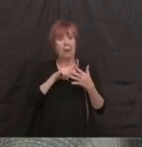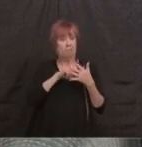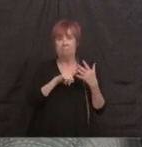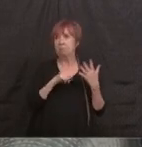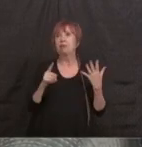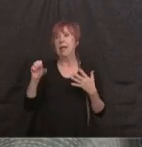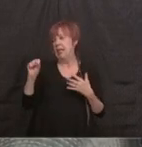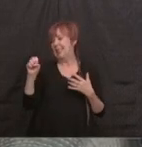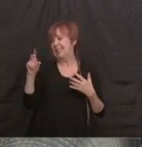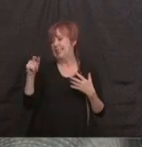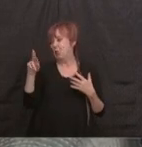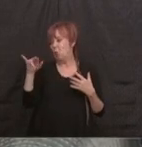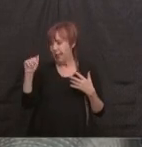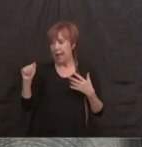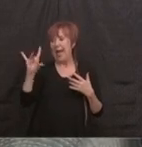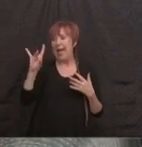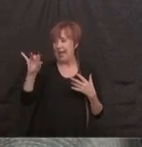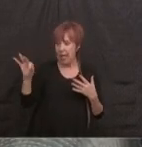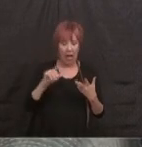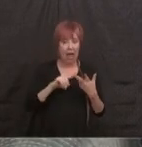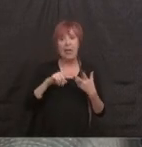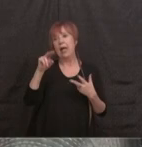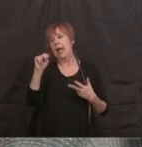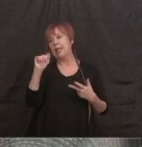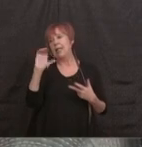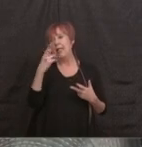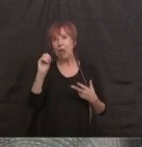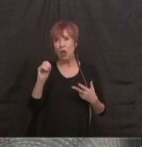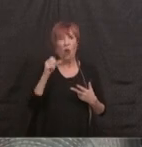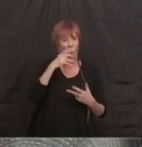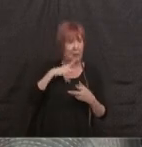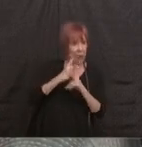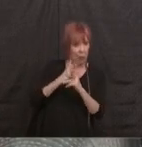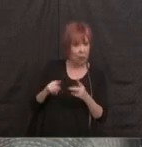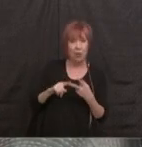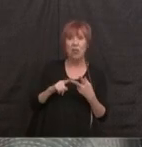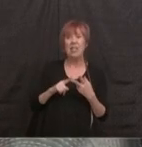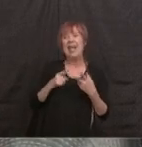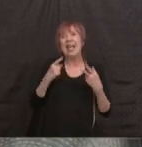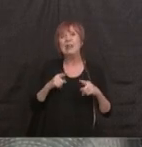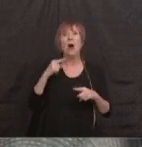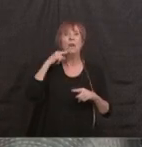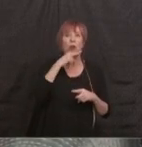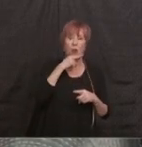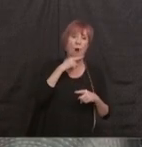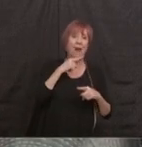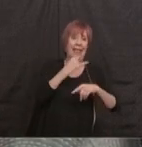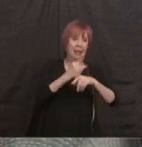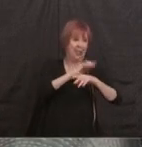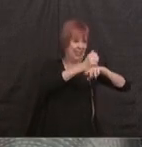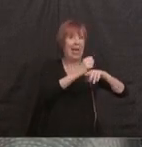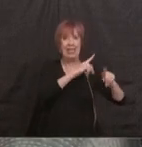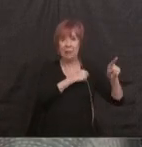just described, or whether it's a show called Nacho, which is by women producers, happens to be about the porn industry set in Spain, but